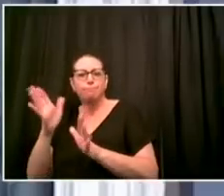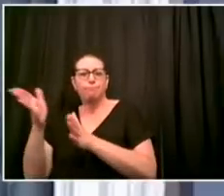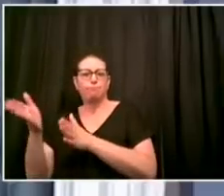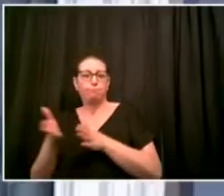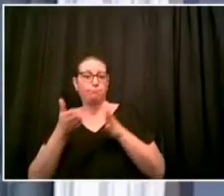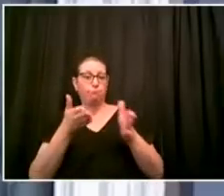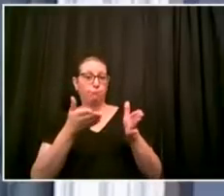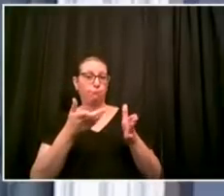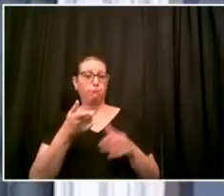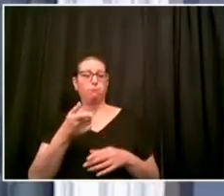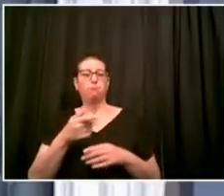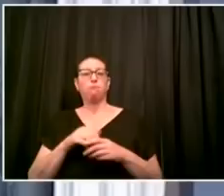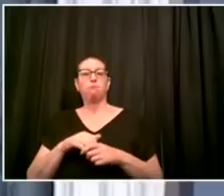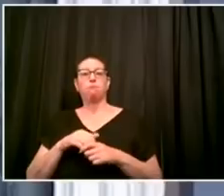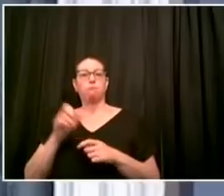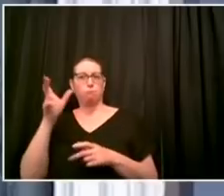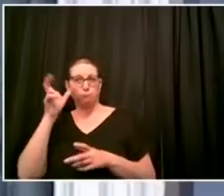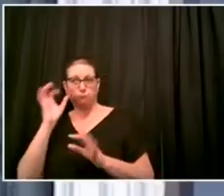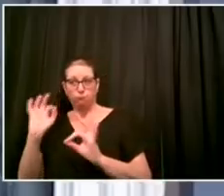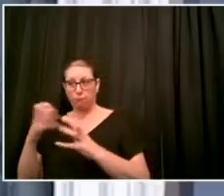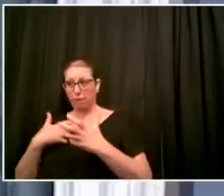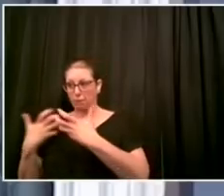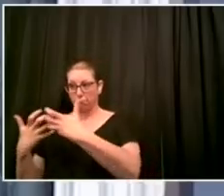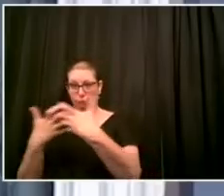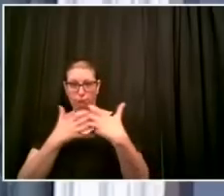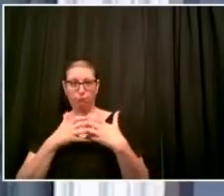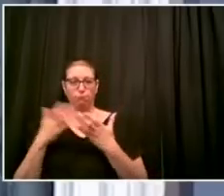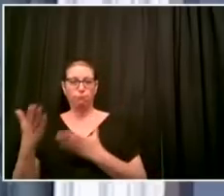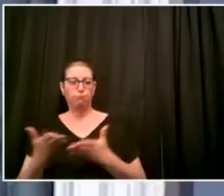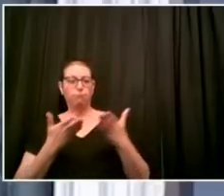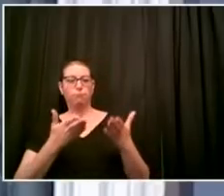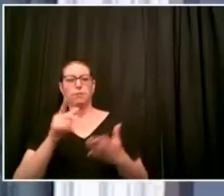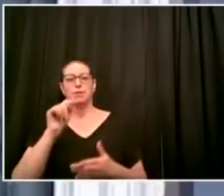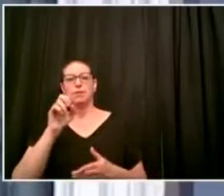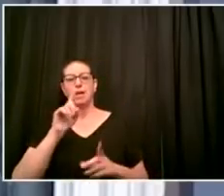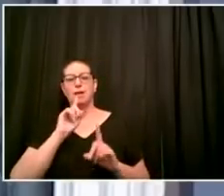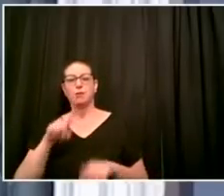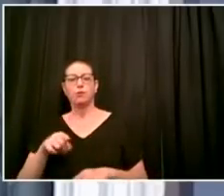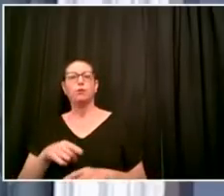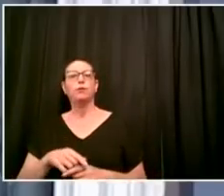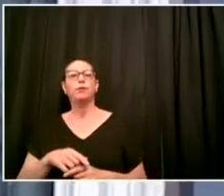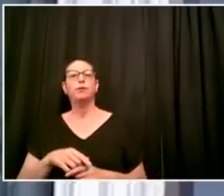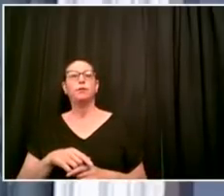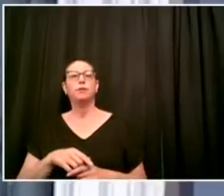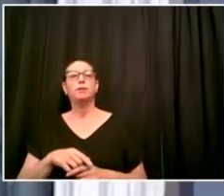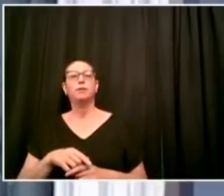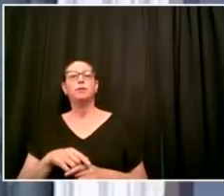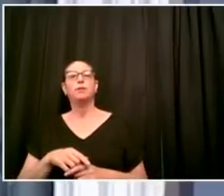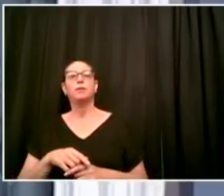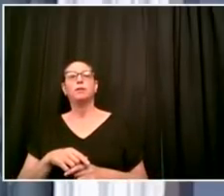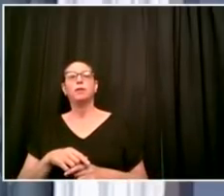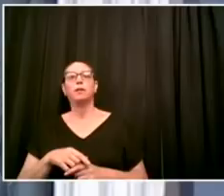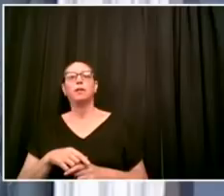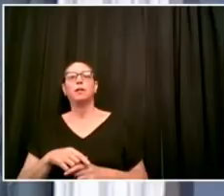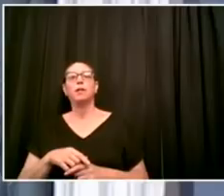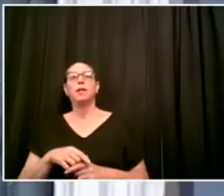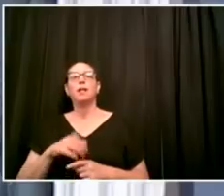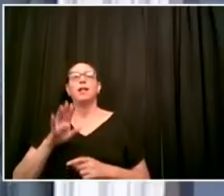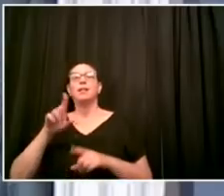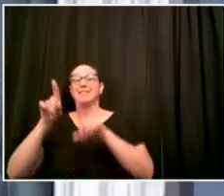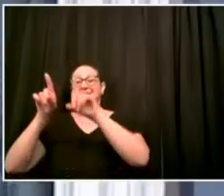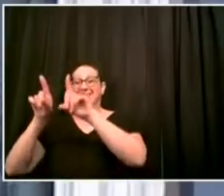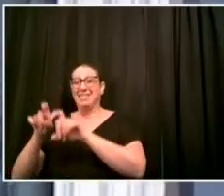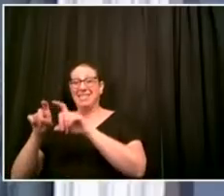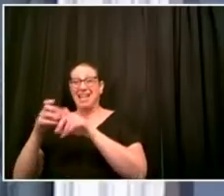sir. Test and Trace Core will be most effective and most successful if it's a local initiative. And